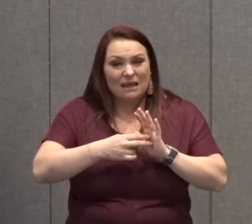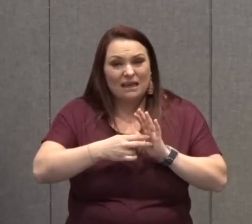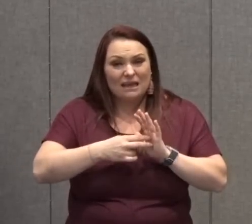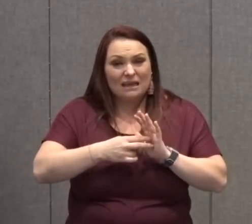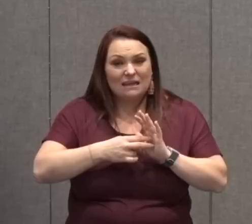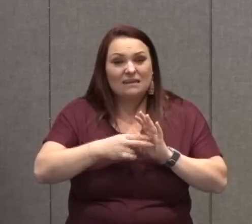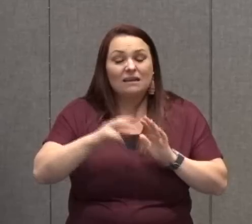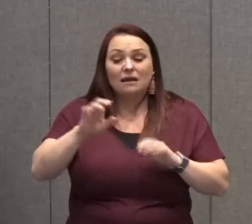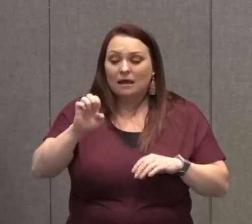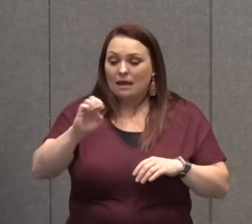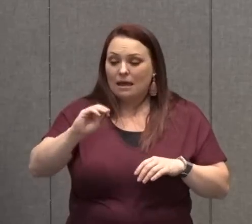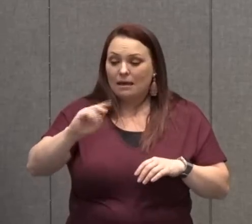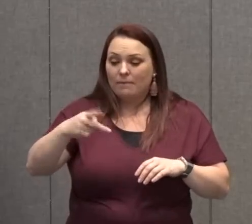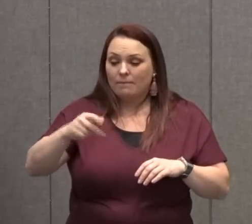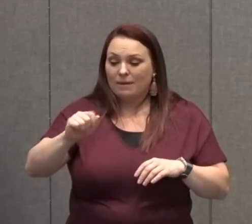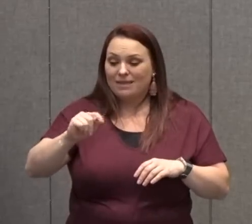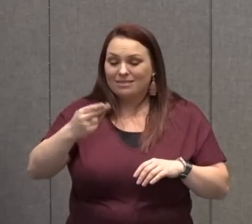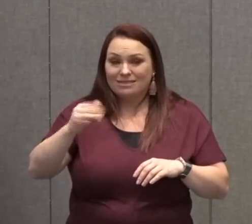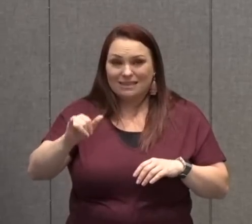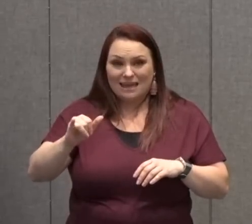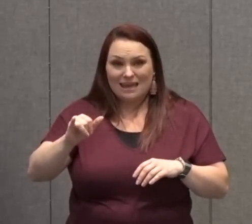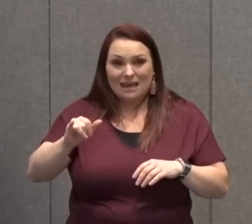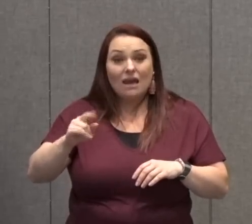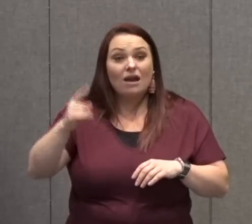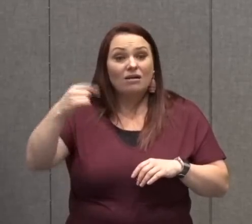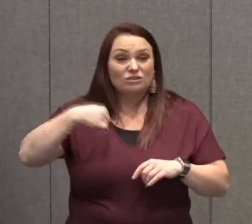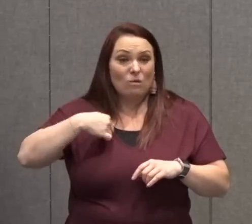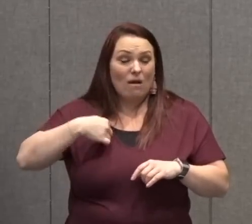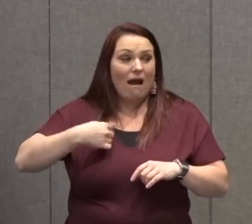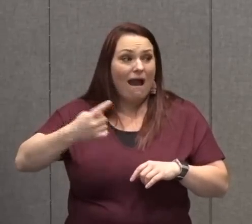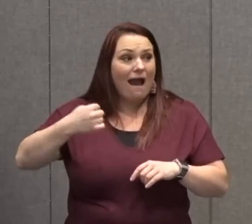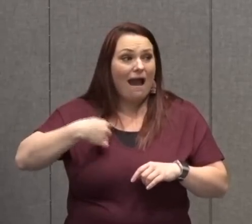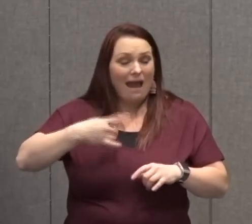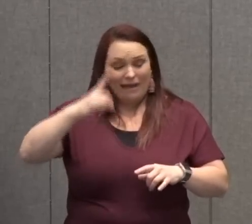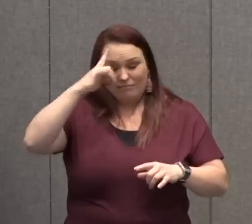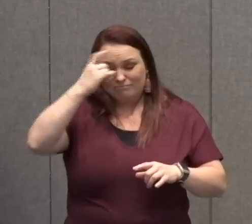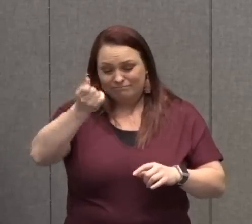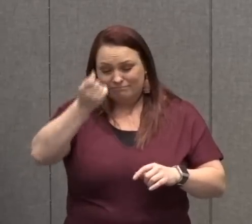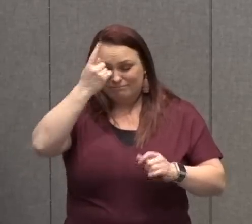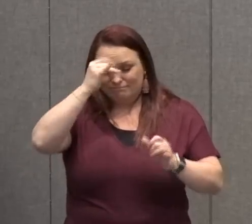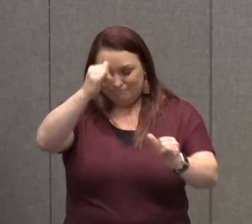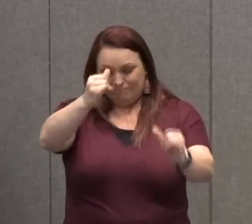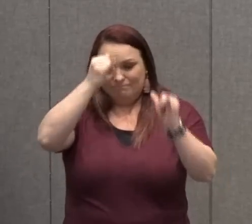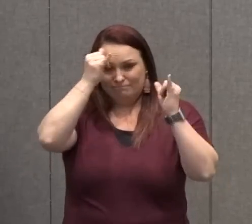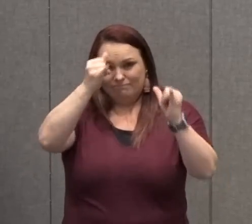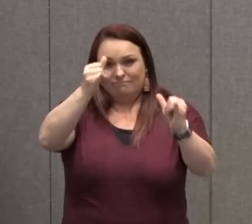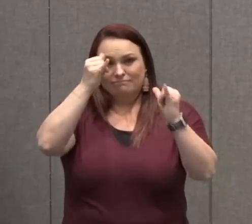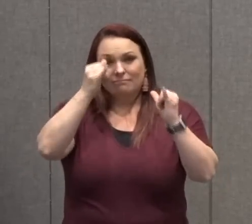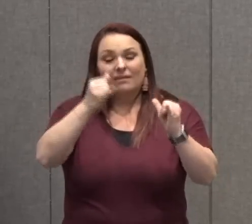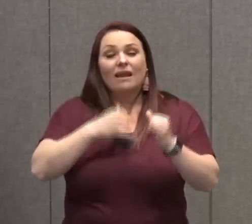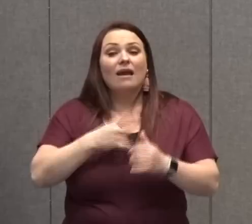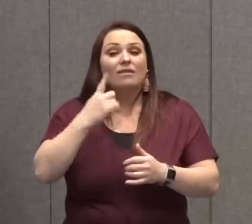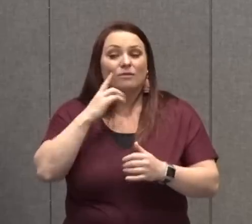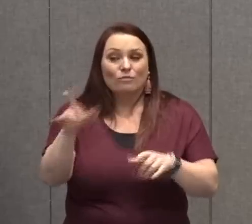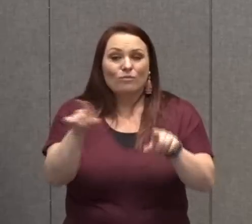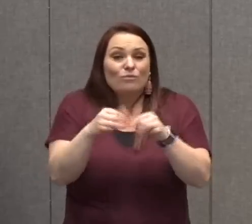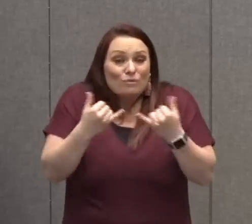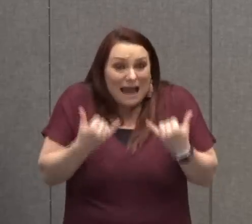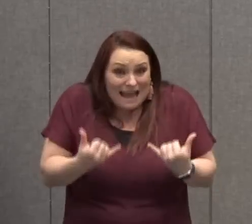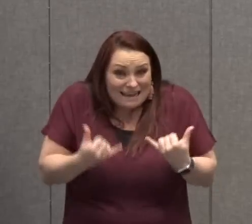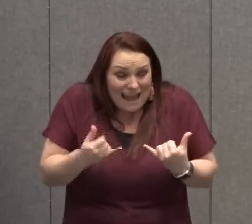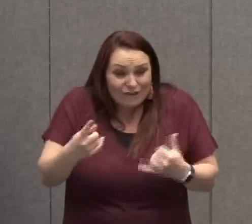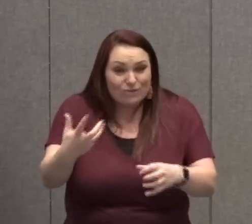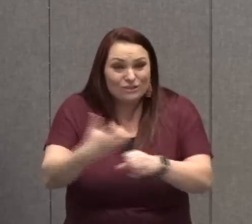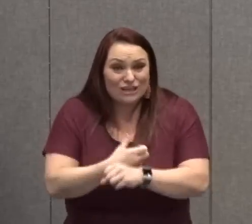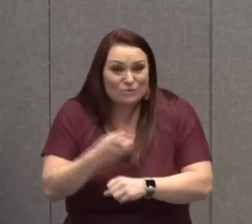empathy oh I am empathizing with you right now Ms. Martindale because you just